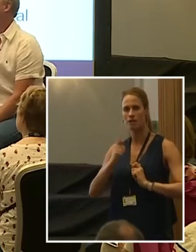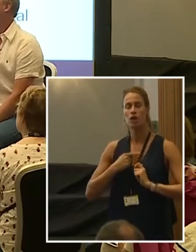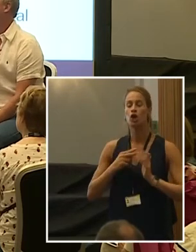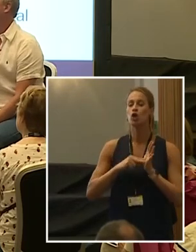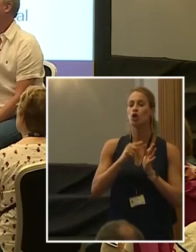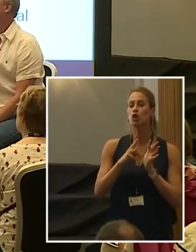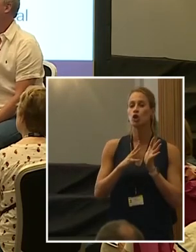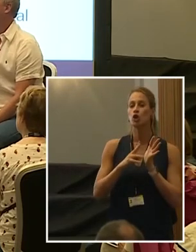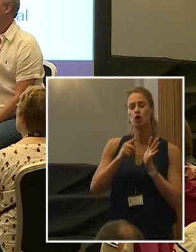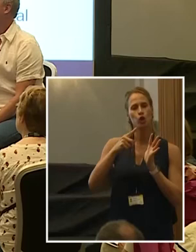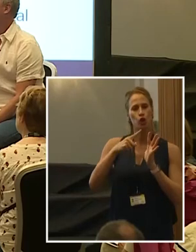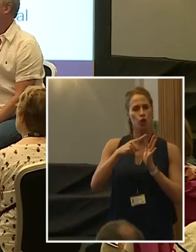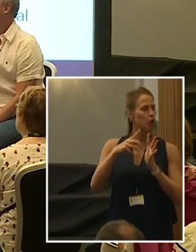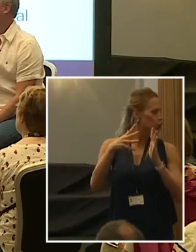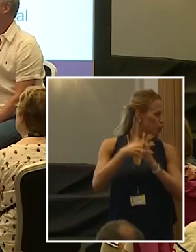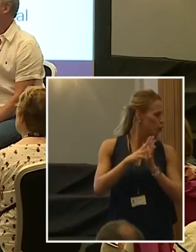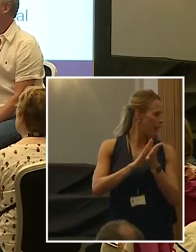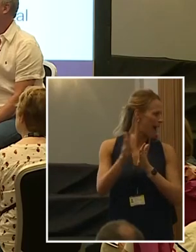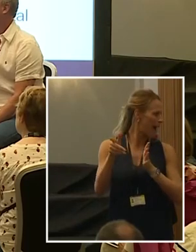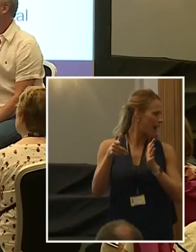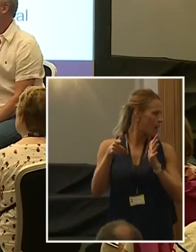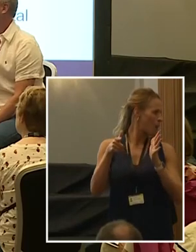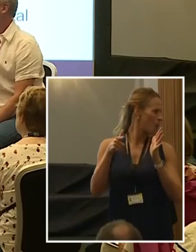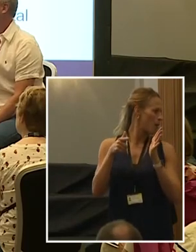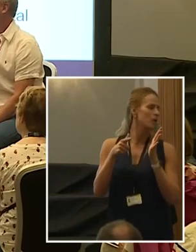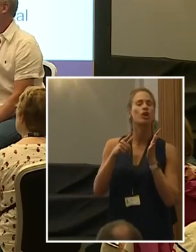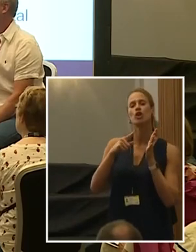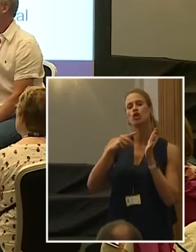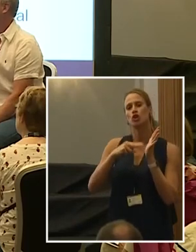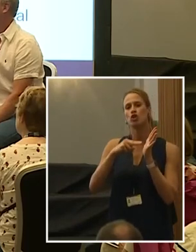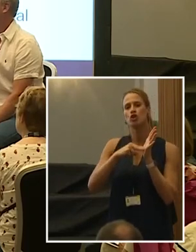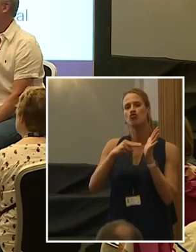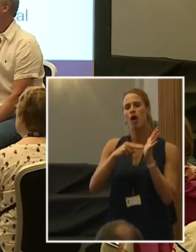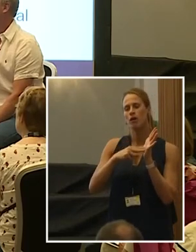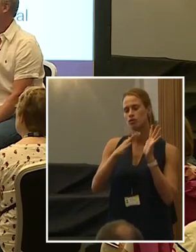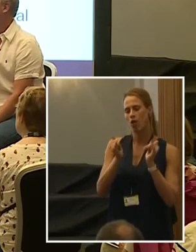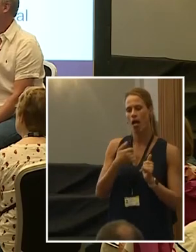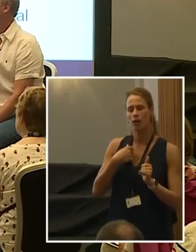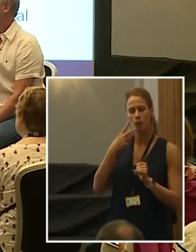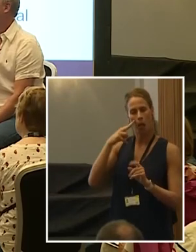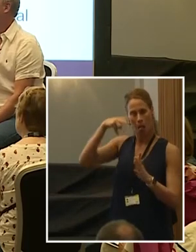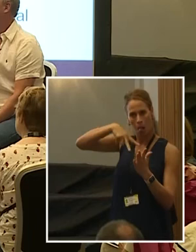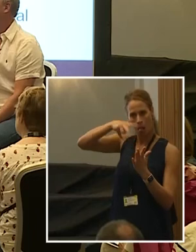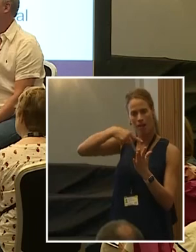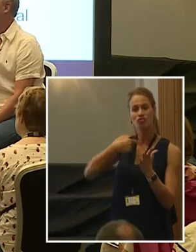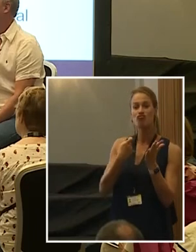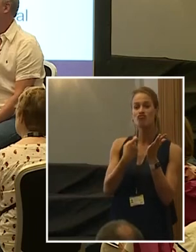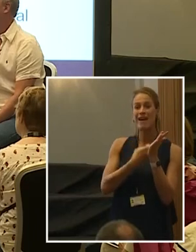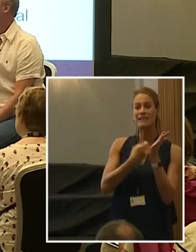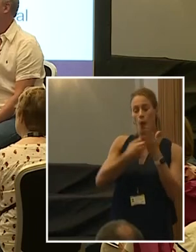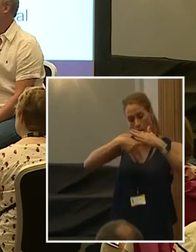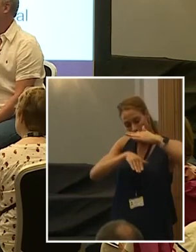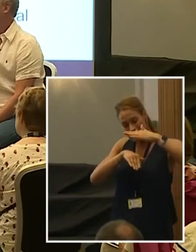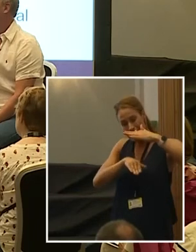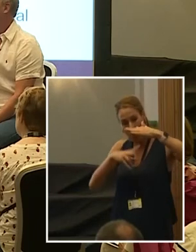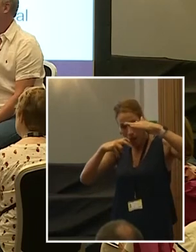was an earlier phase study looking at injecting human retinal progenitor cells essentially underneath the retina. And the